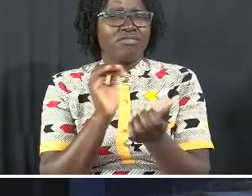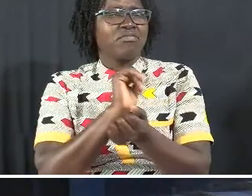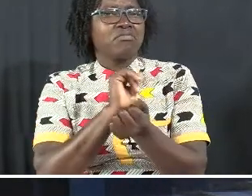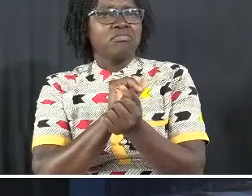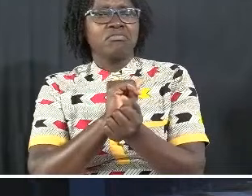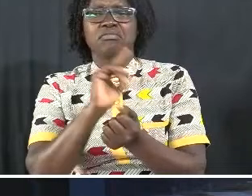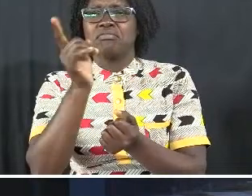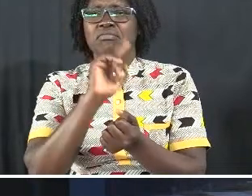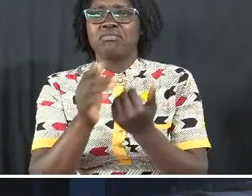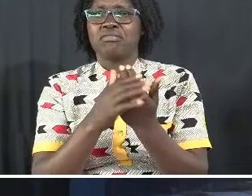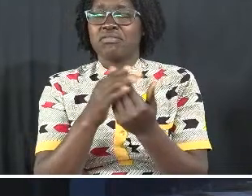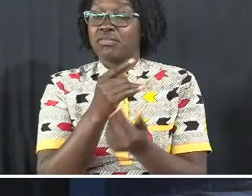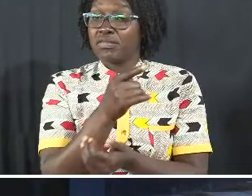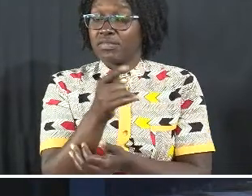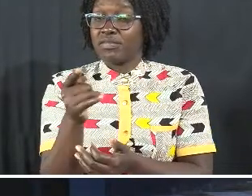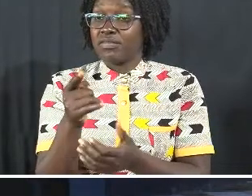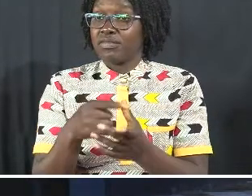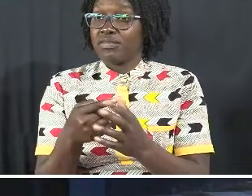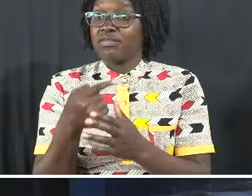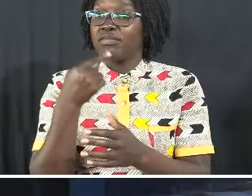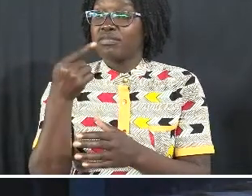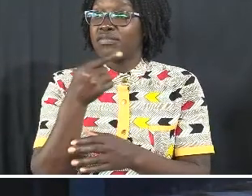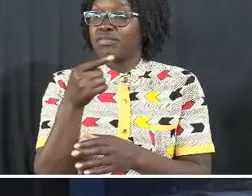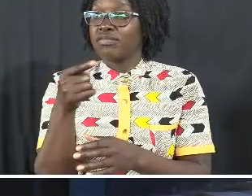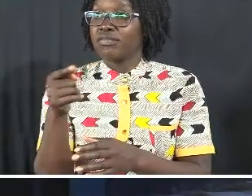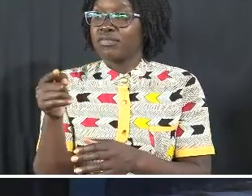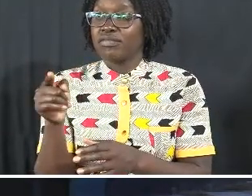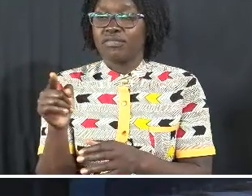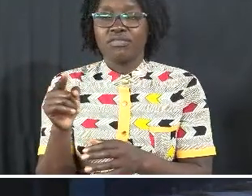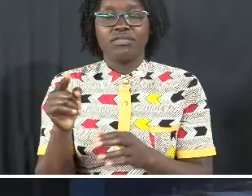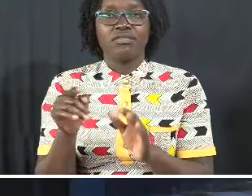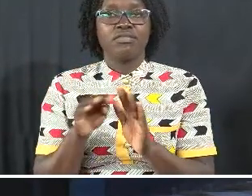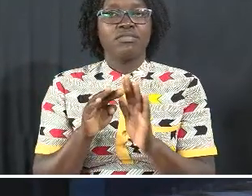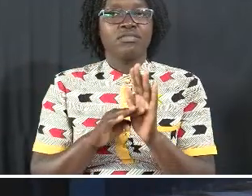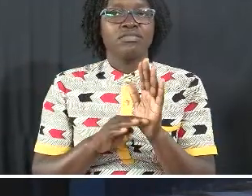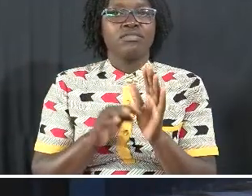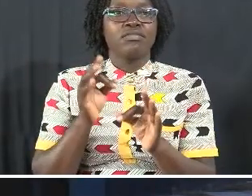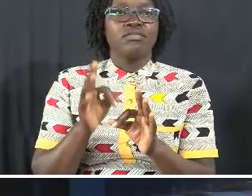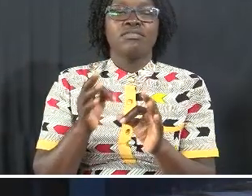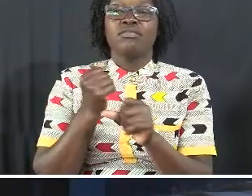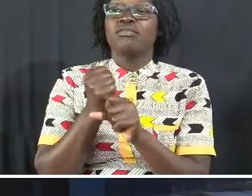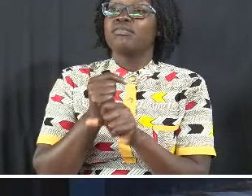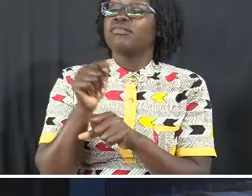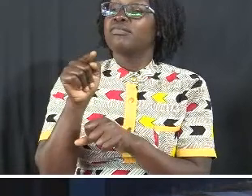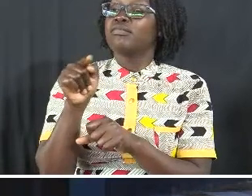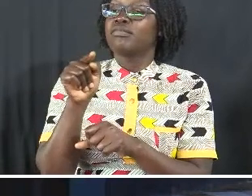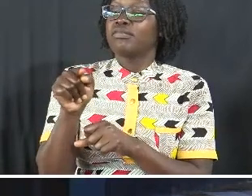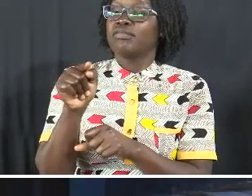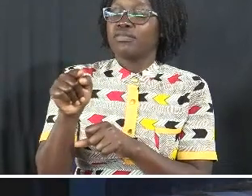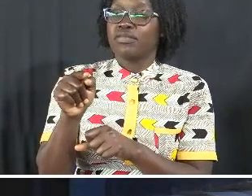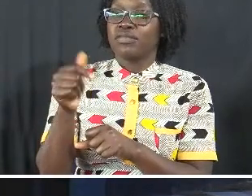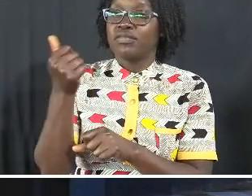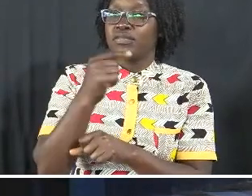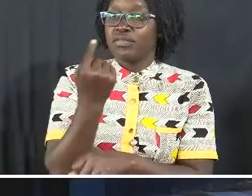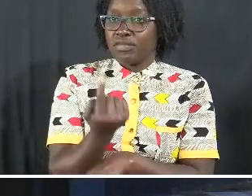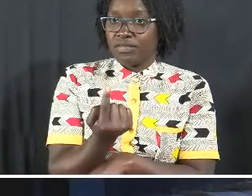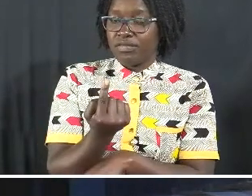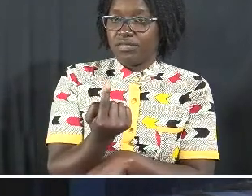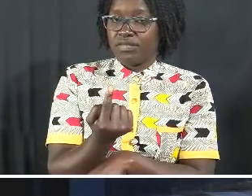did not take care of you? And he says this one statement, if you did that to